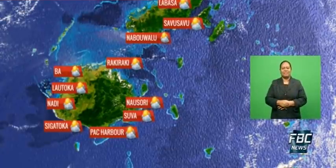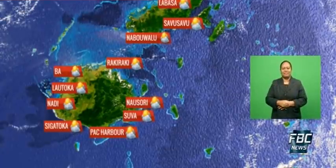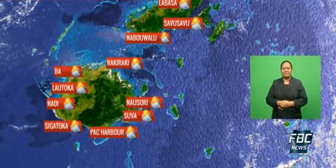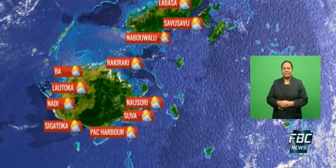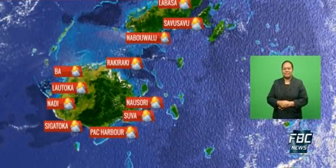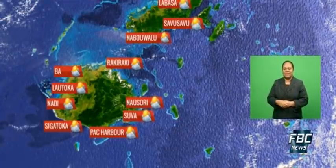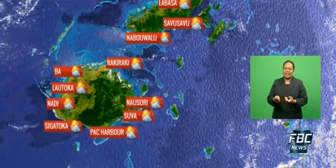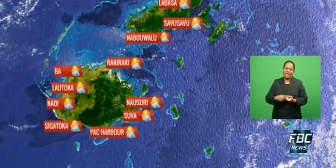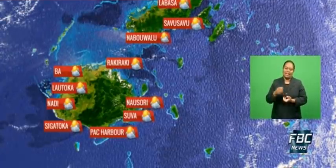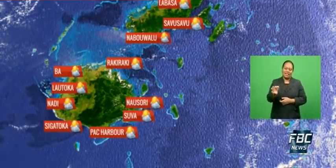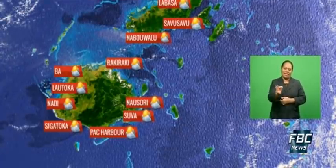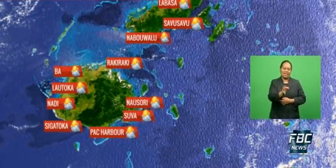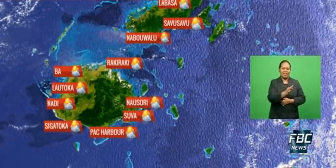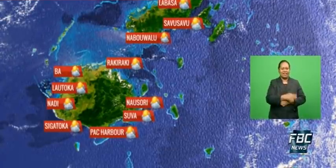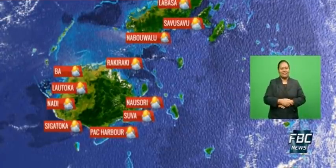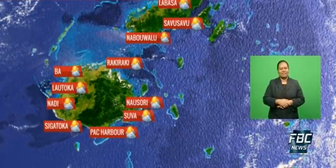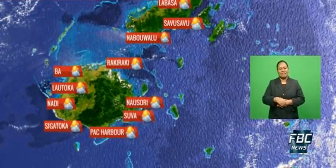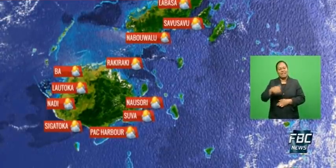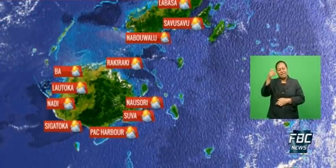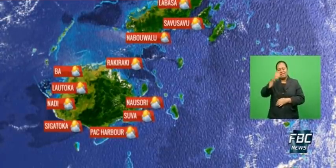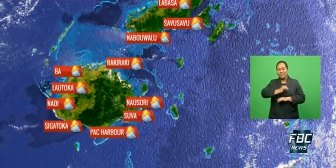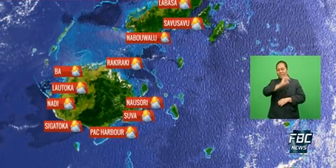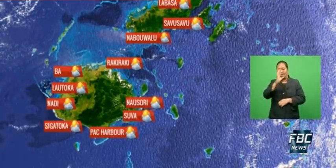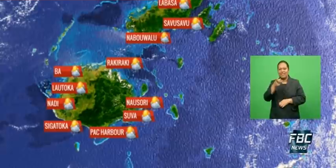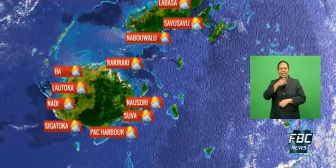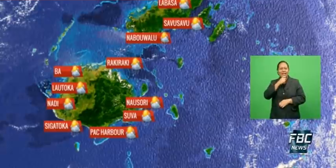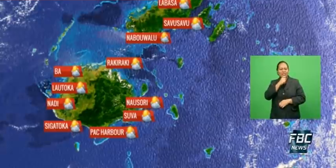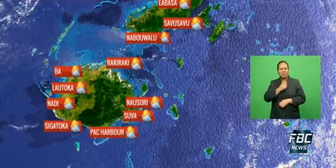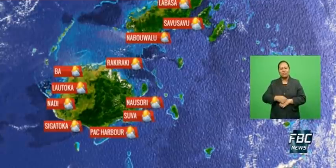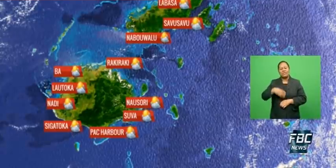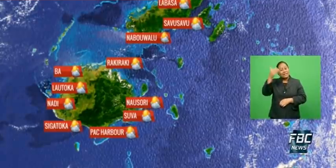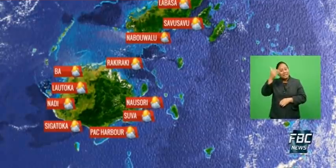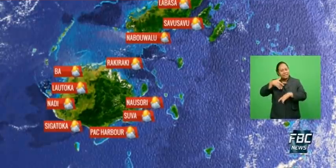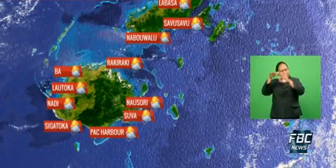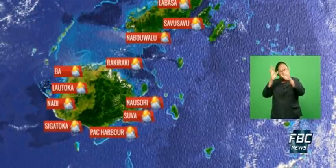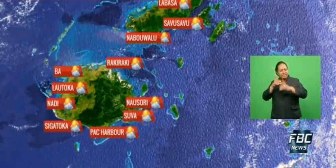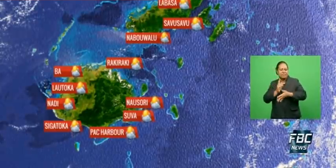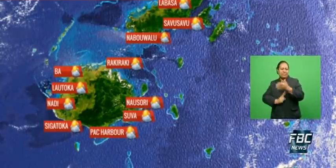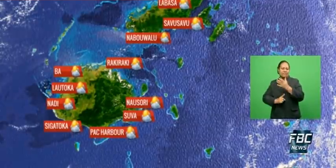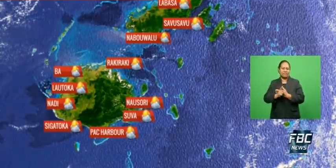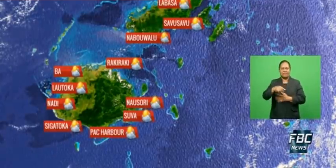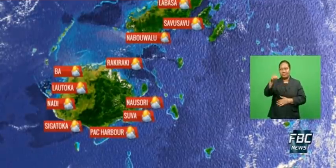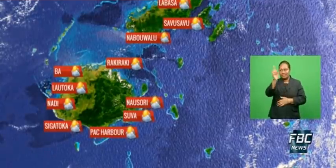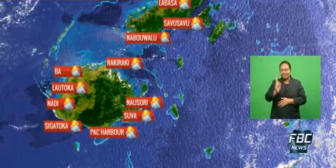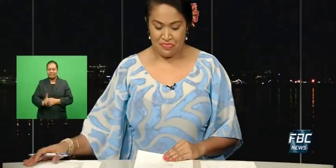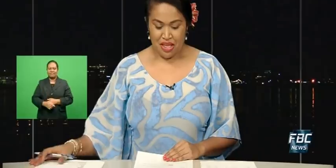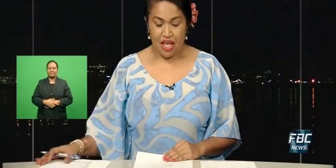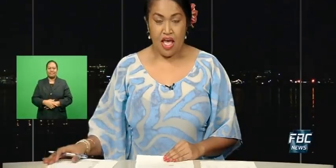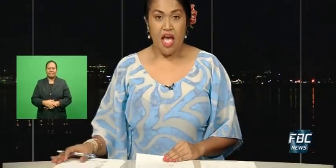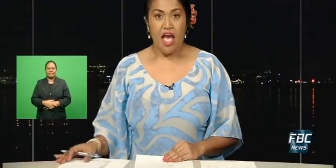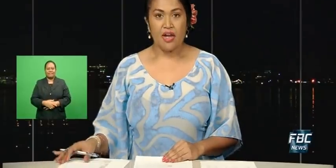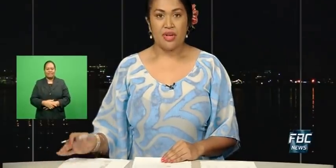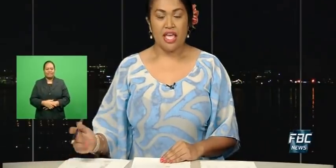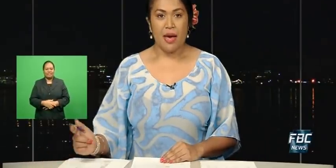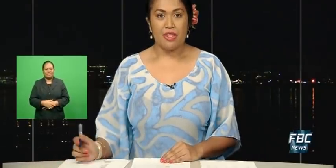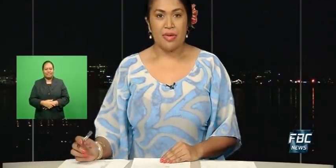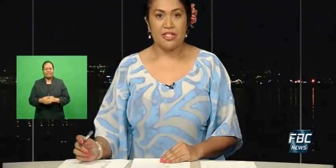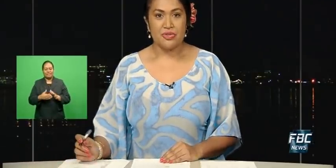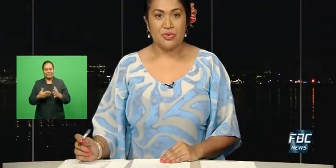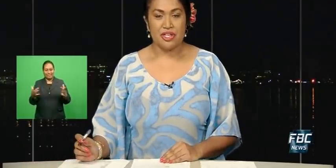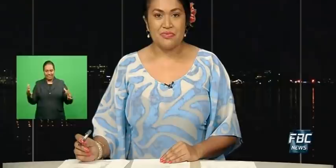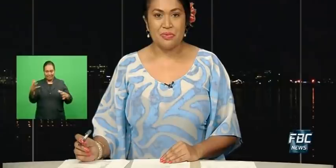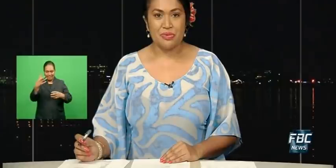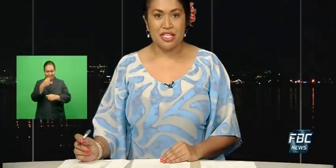islands. Fine apart from afternoon or evening showers and isolated thunderstorms elsewhere. And recapping the